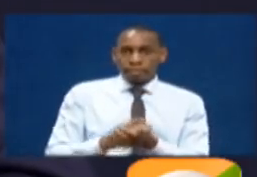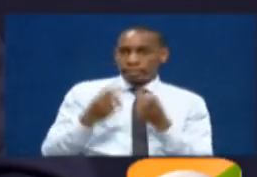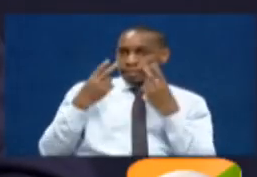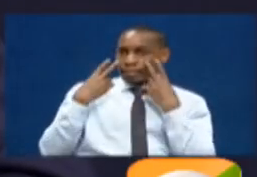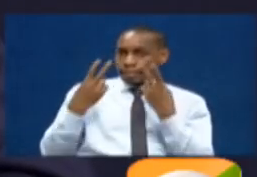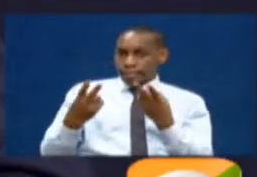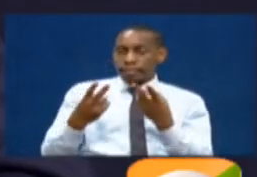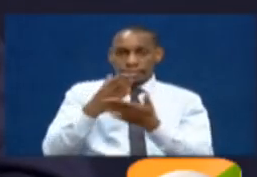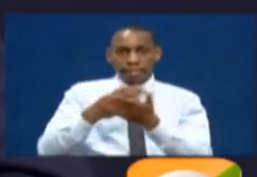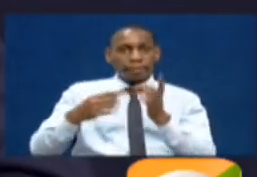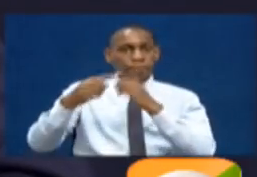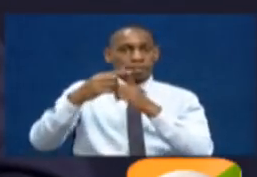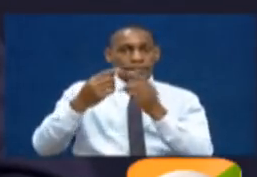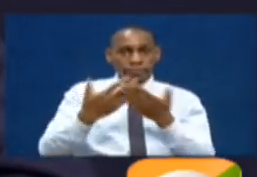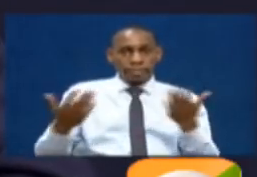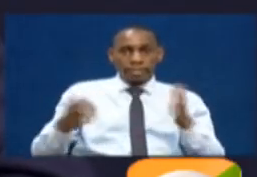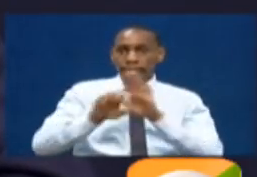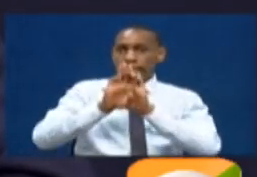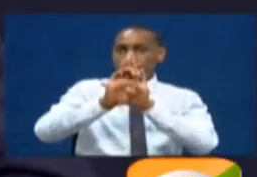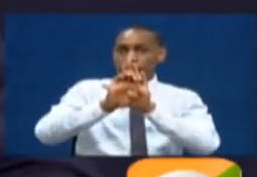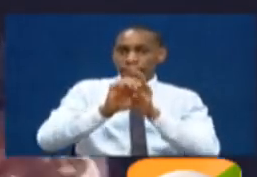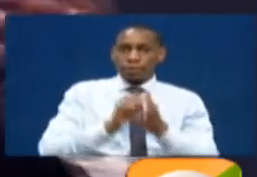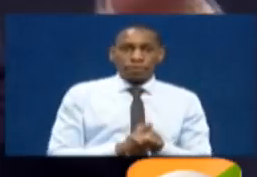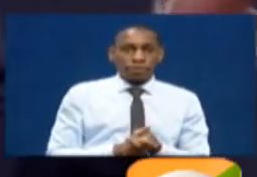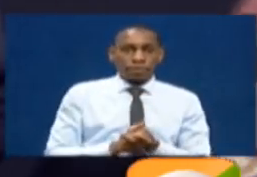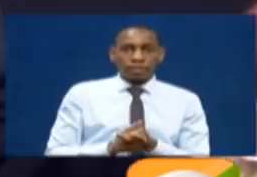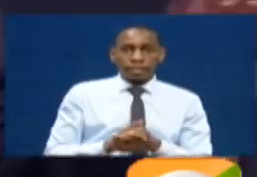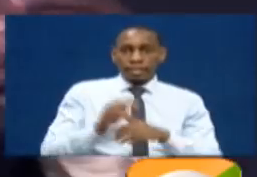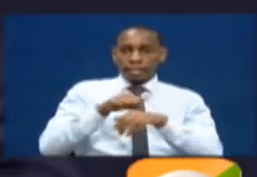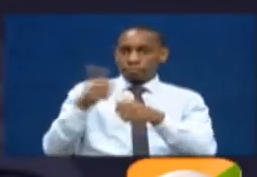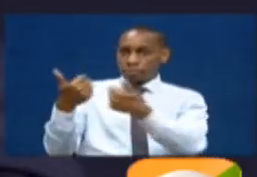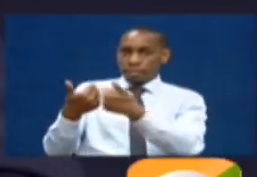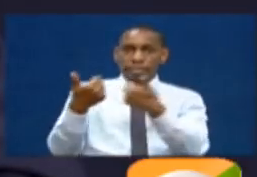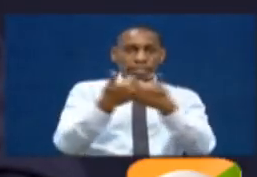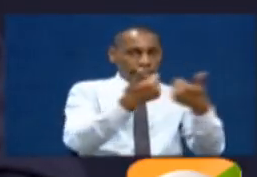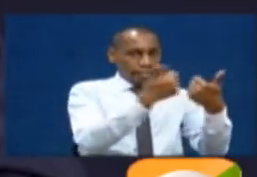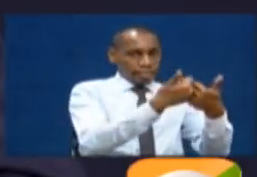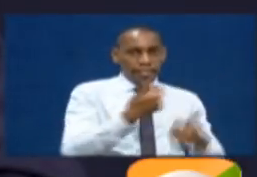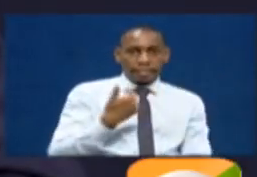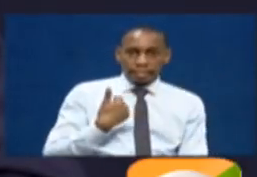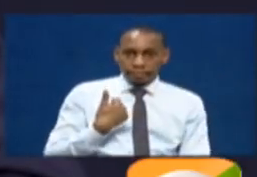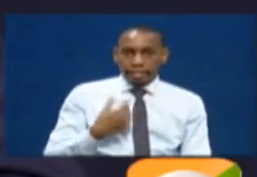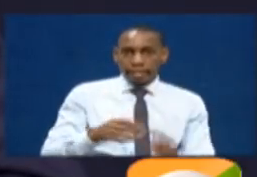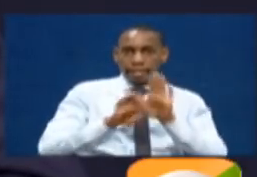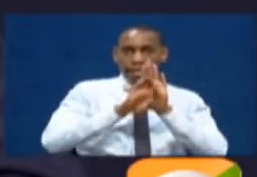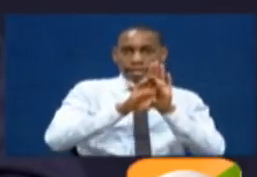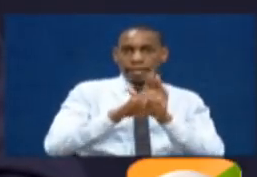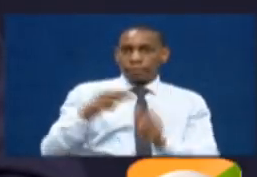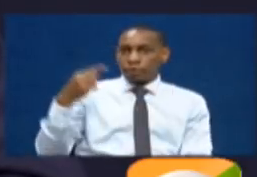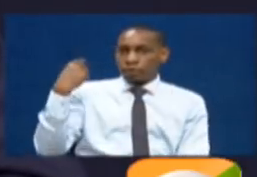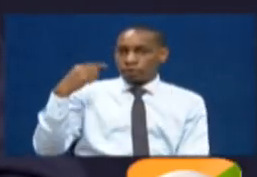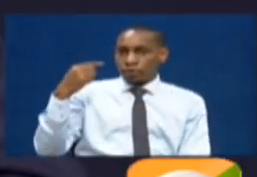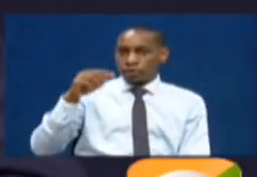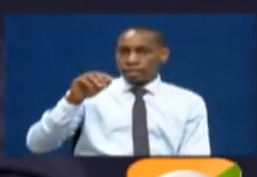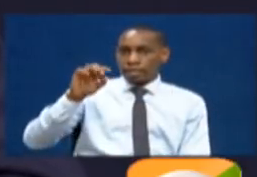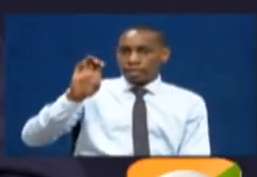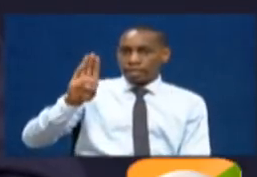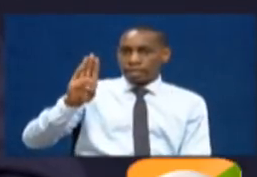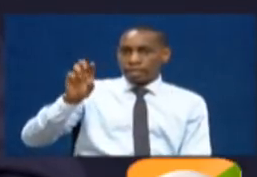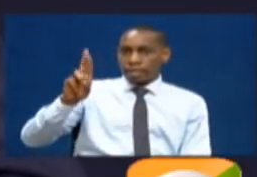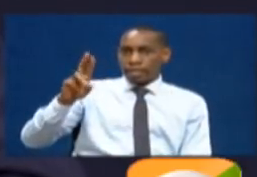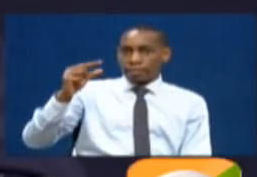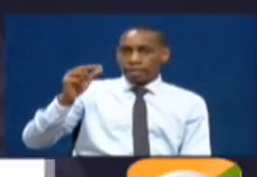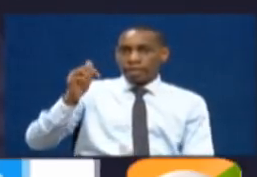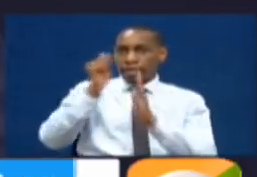things. For instance, when the challenges were there, for instance, the Goldenberg